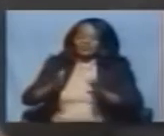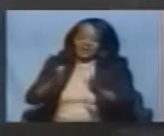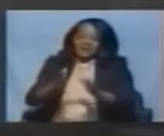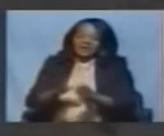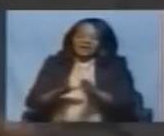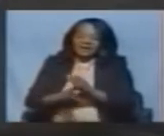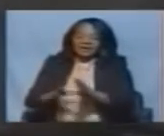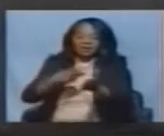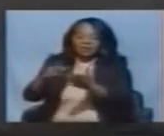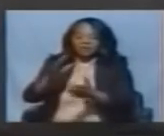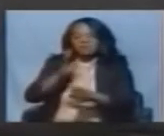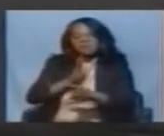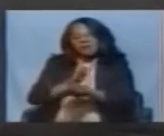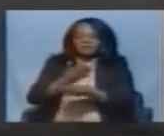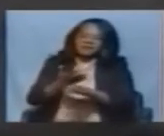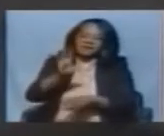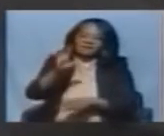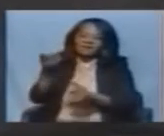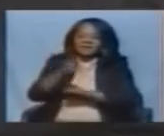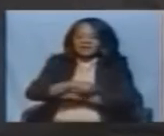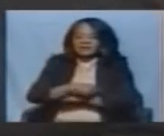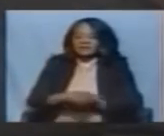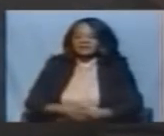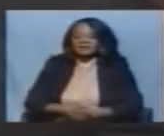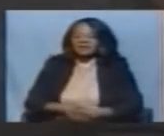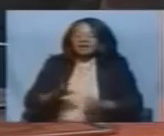this process actually encourages corruption.